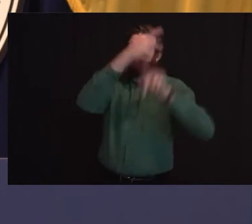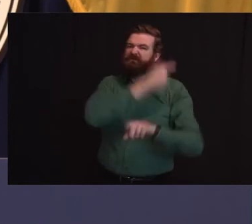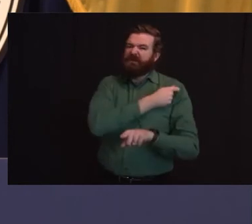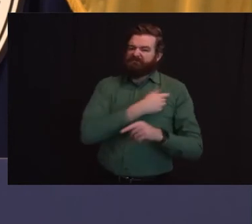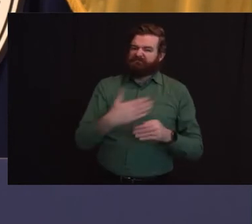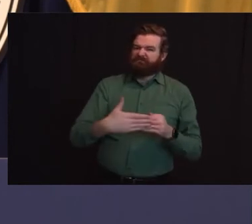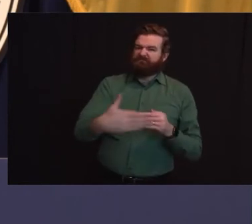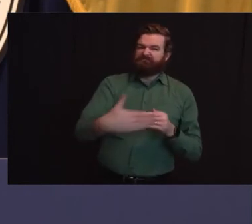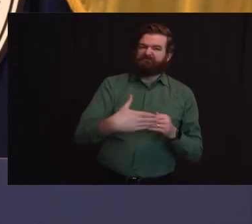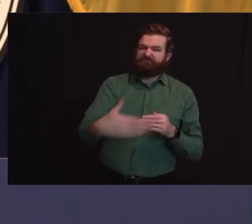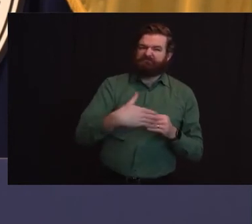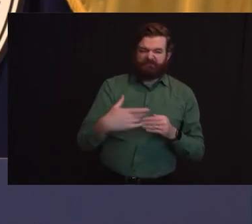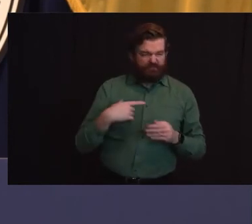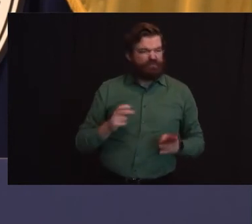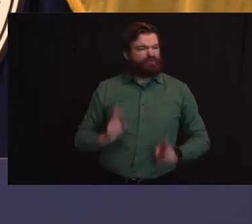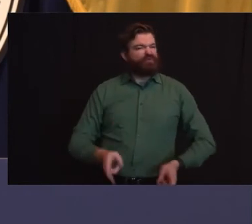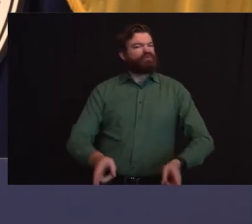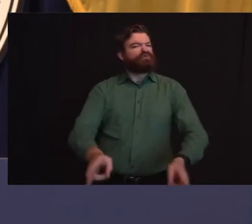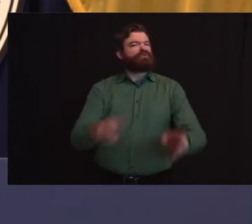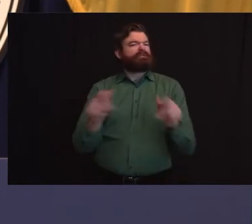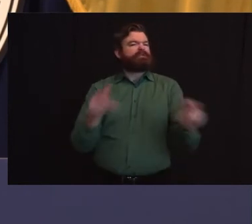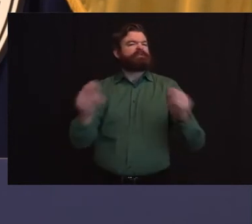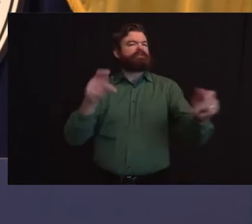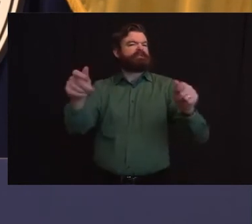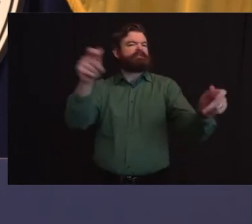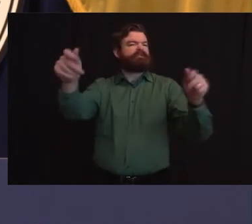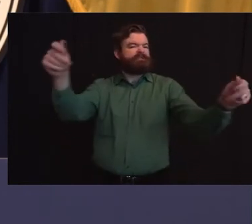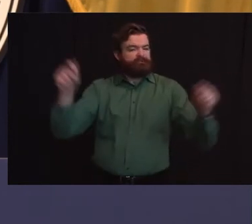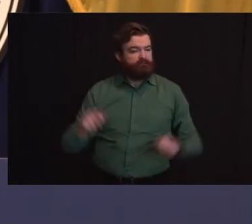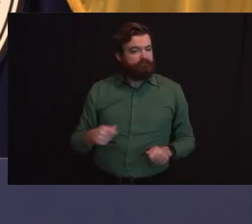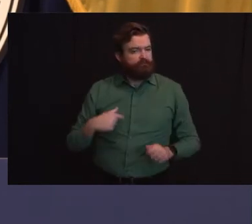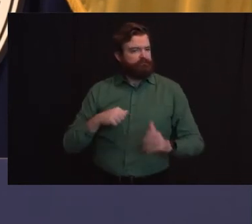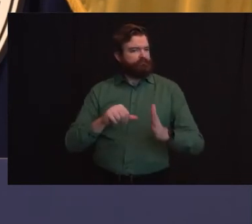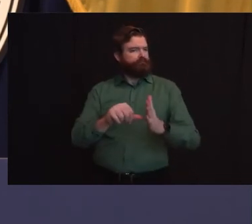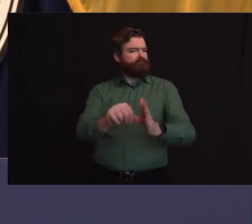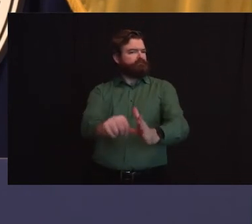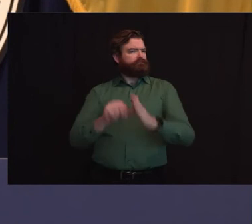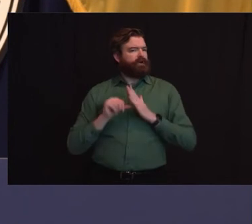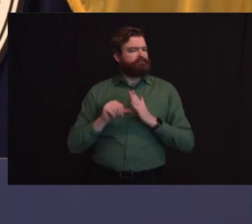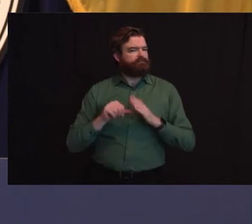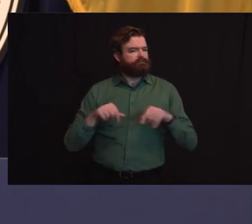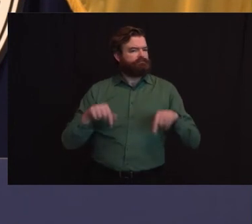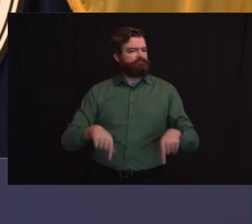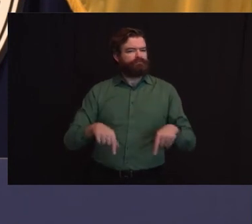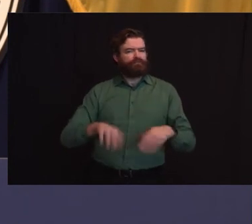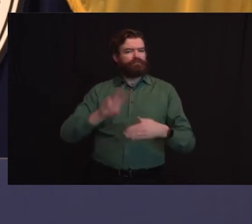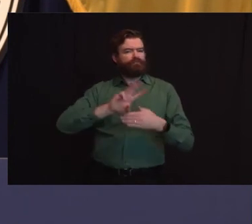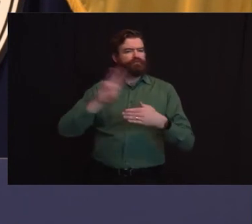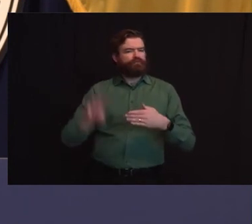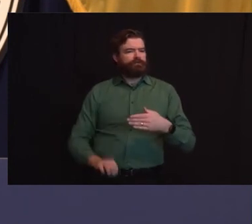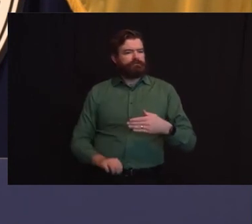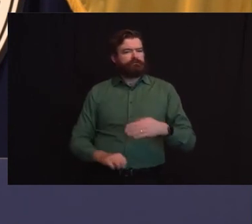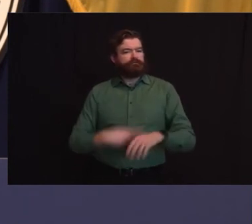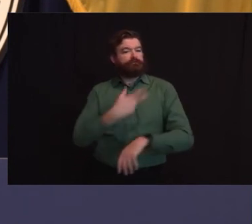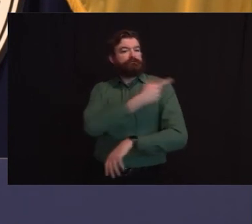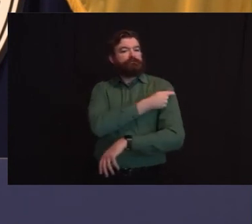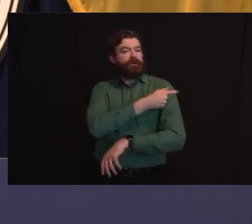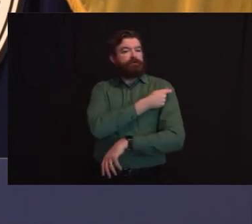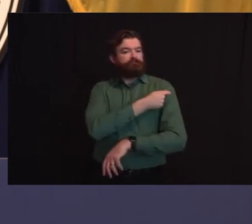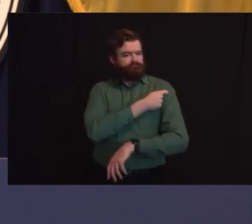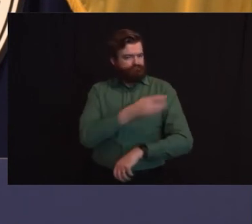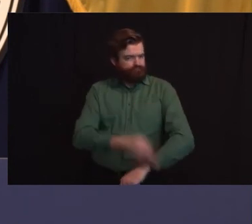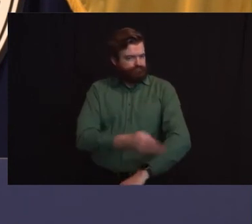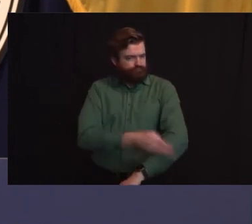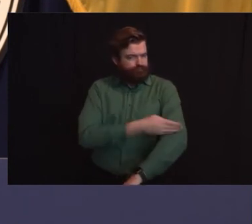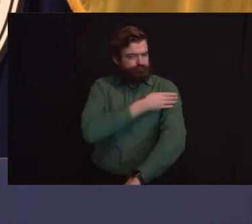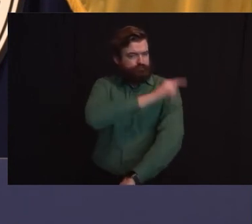particularly taken by the progress this week with our long-term care facilities. We need to see that